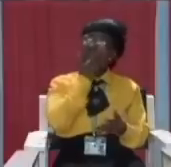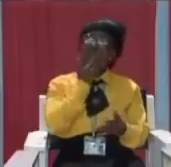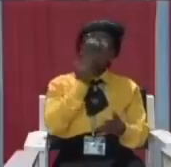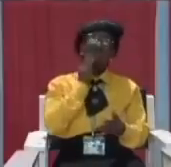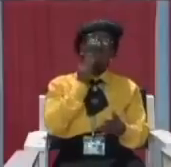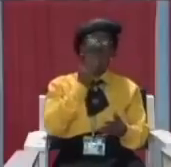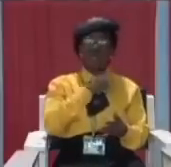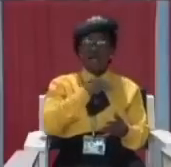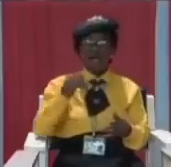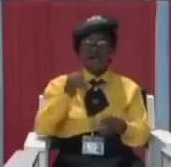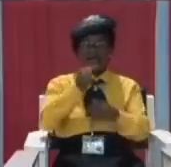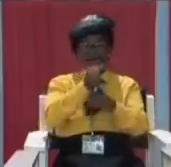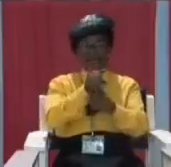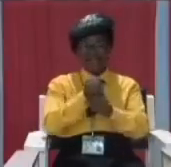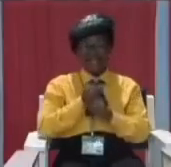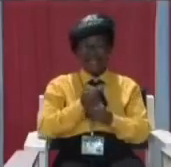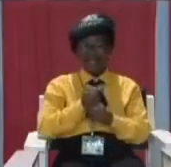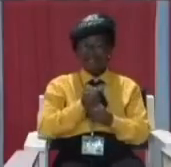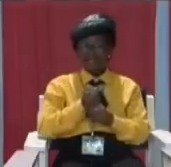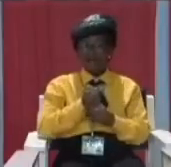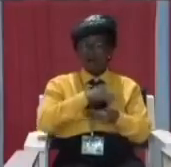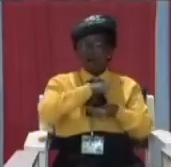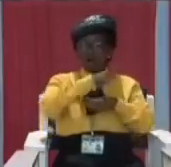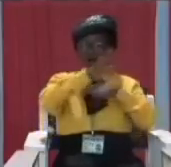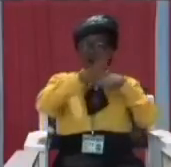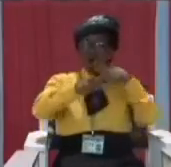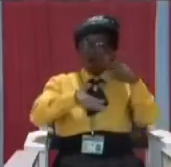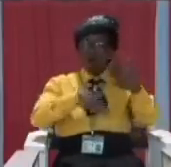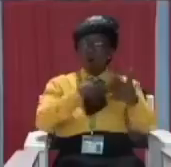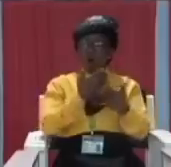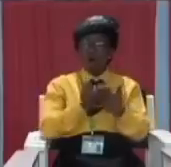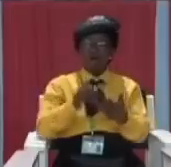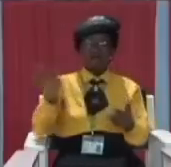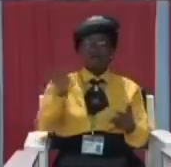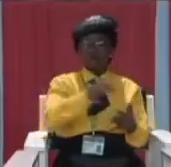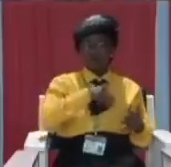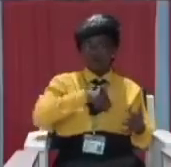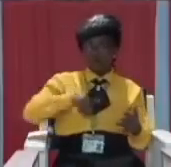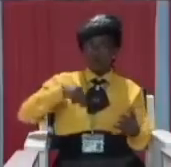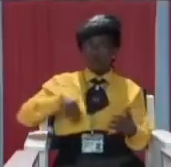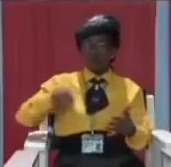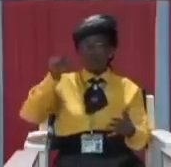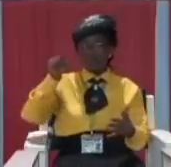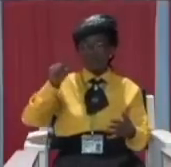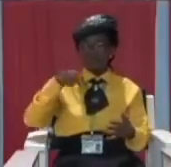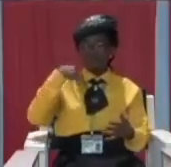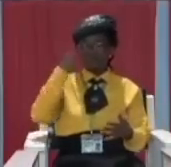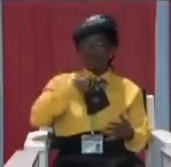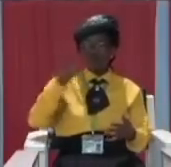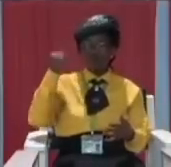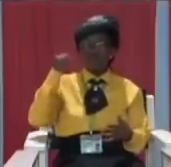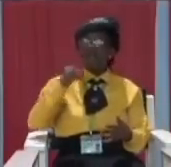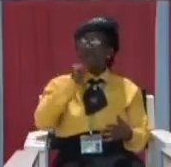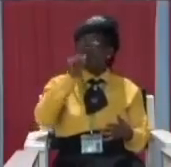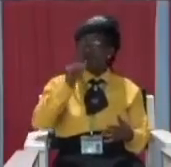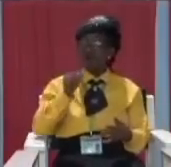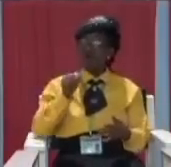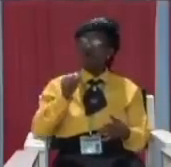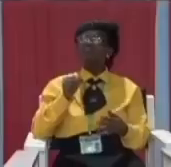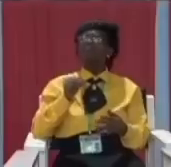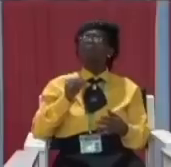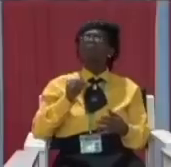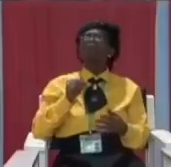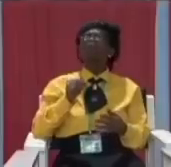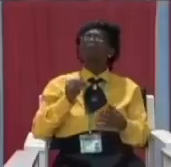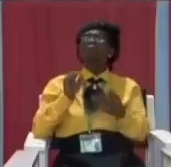and get all your members who were not present and ask them to come and lay